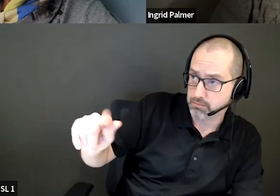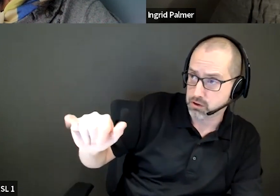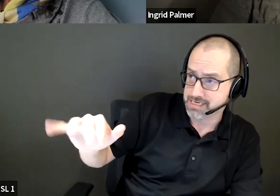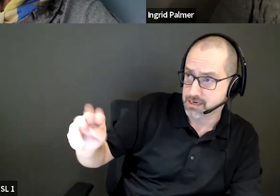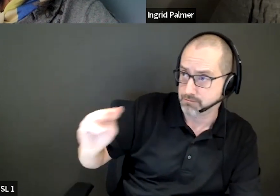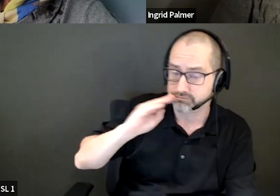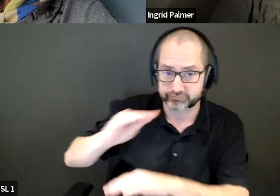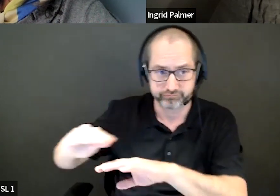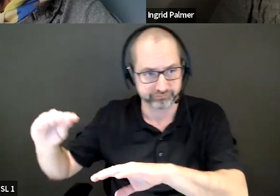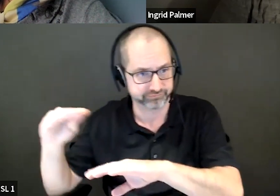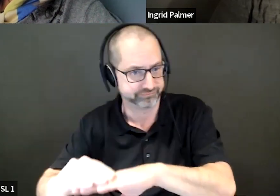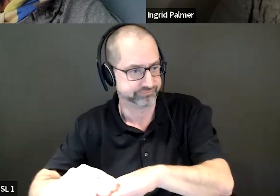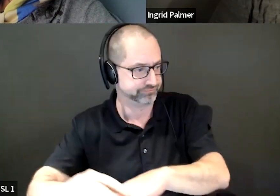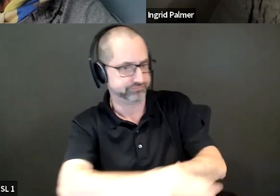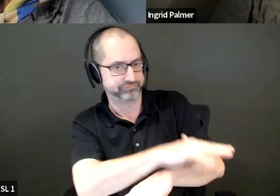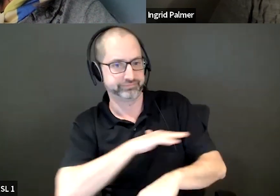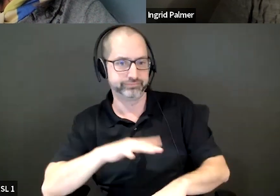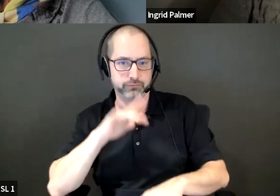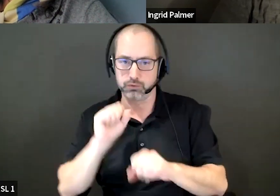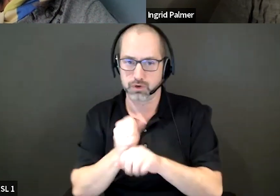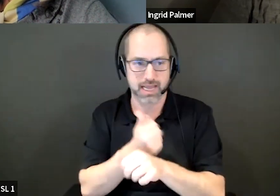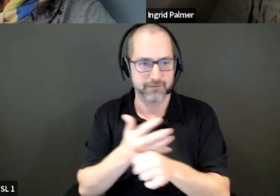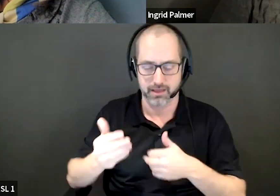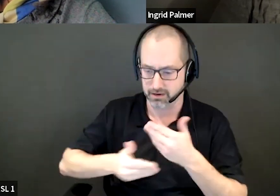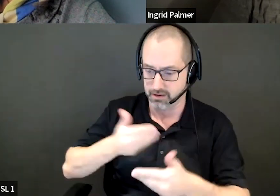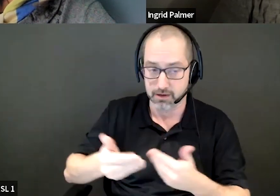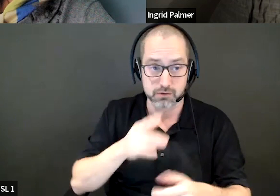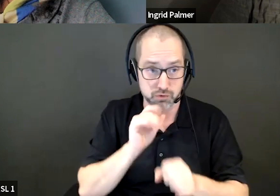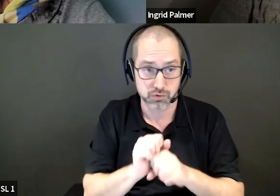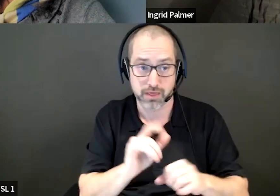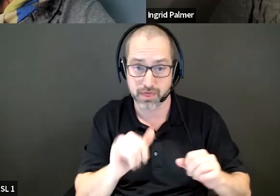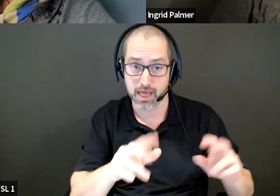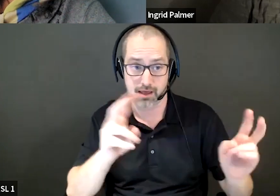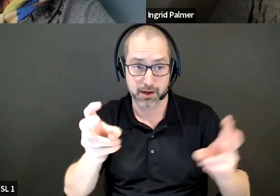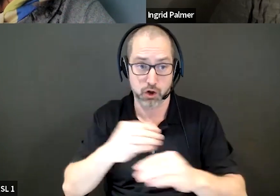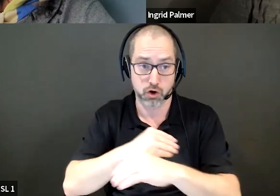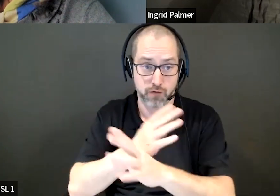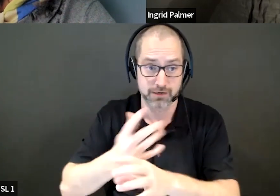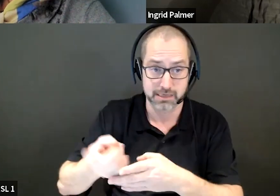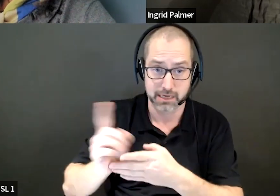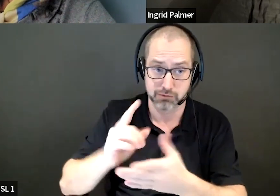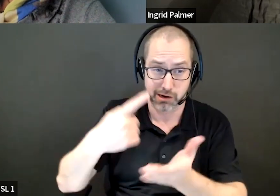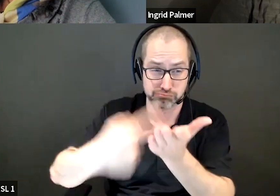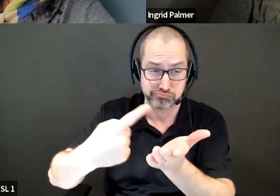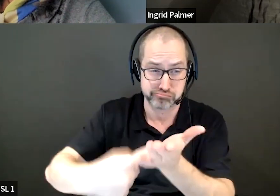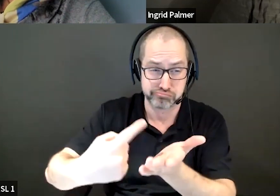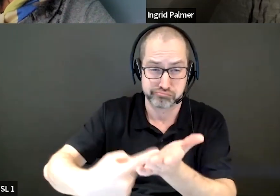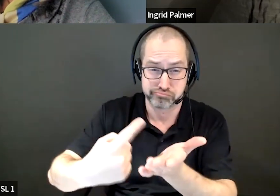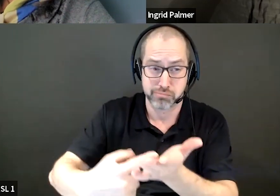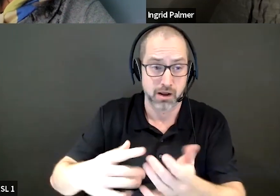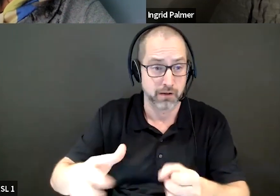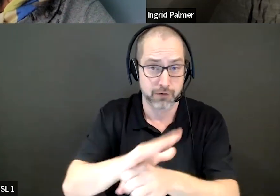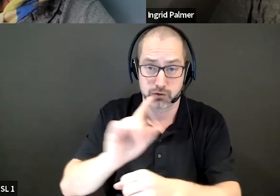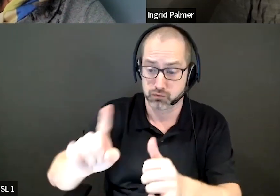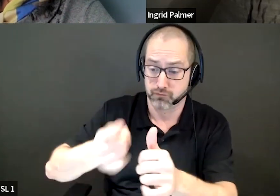the breadth and scope of the discussion that the DWC conference has covered in the first 2